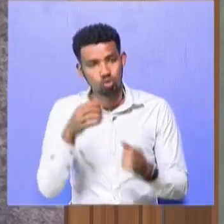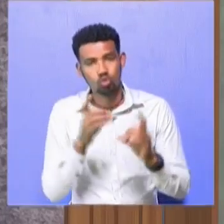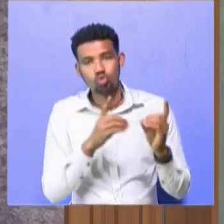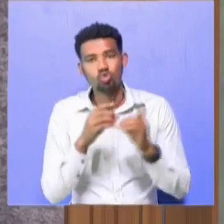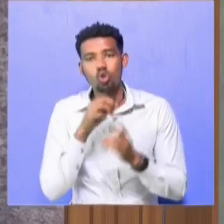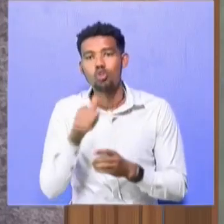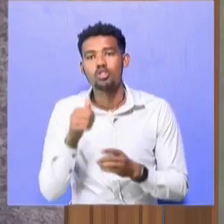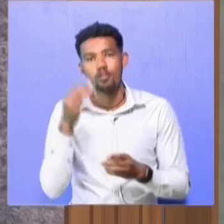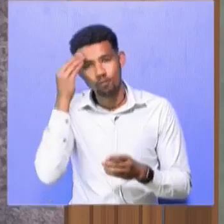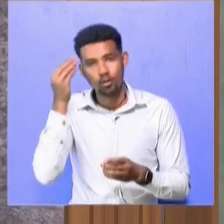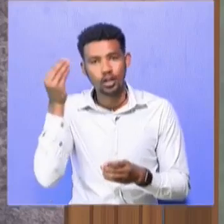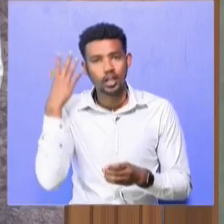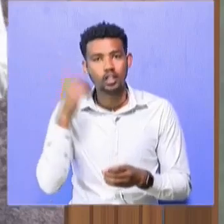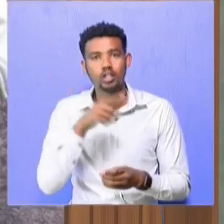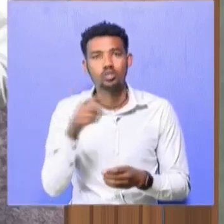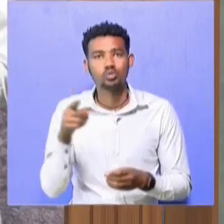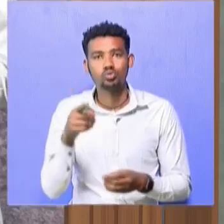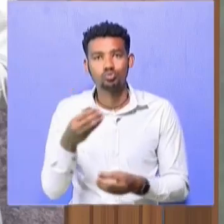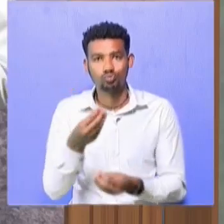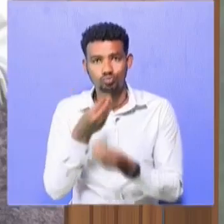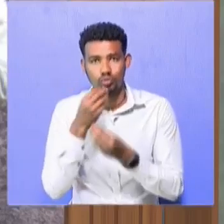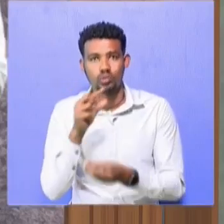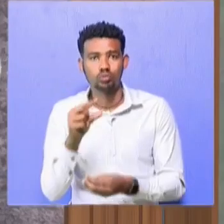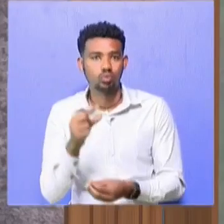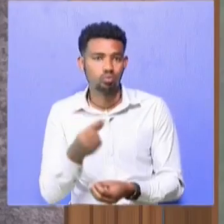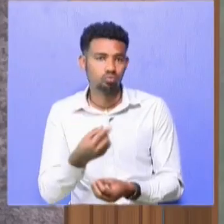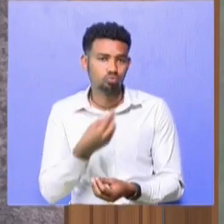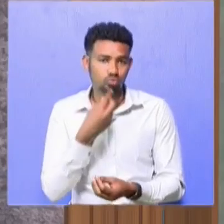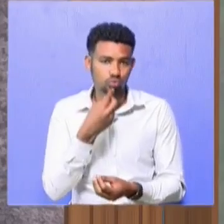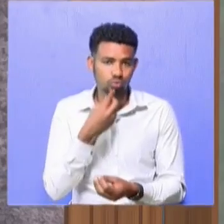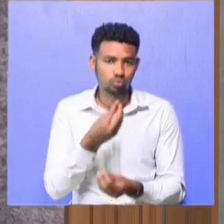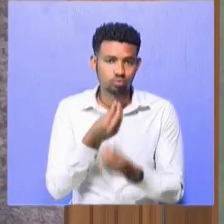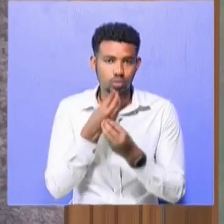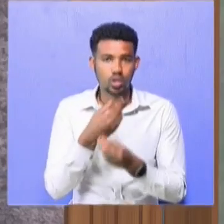your snack too, such as biscuits,